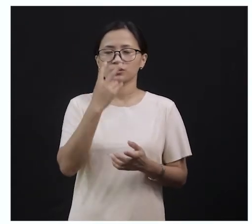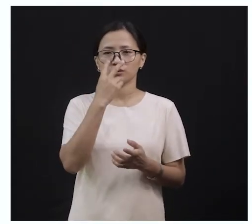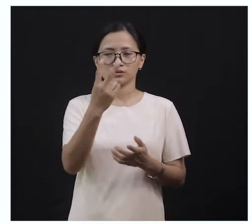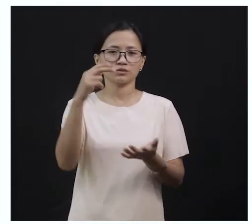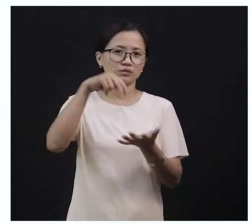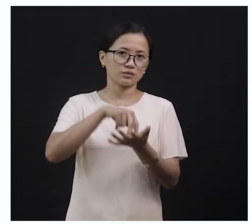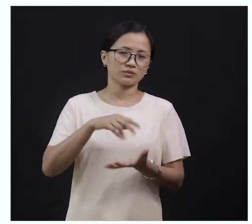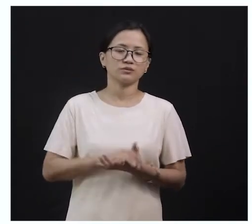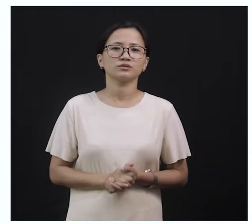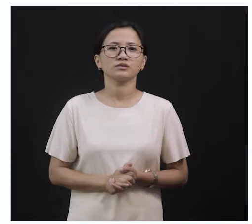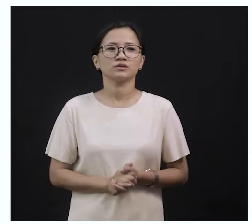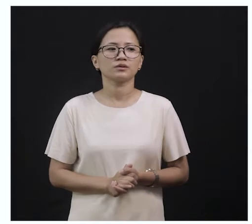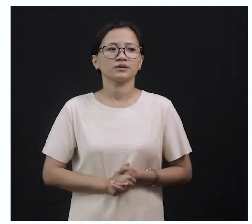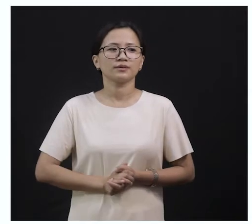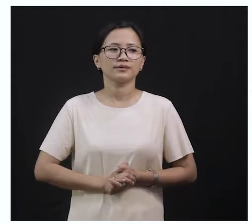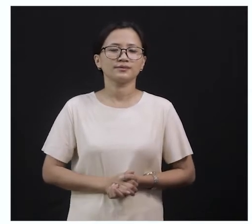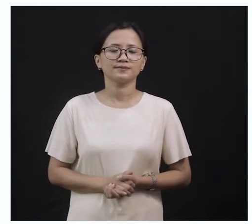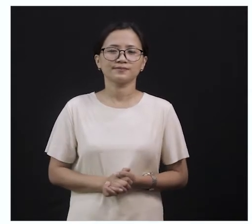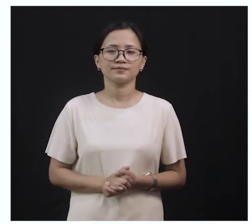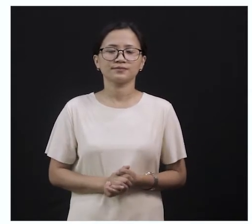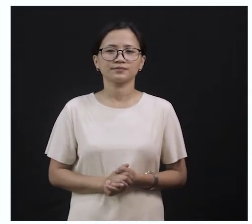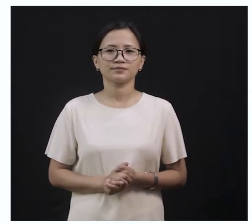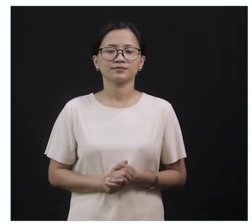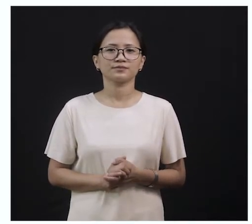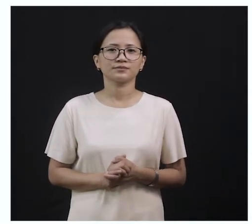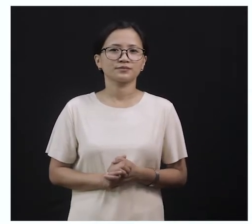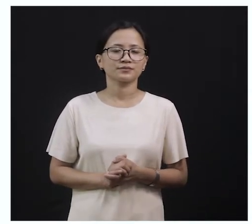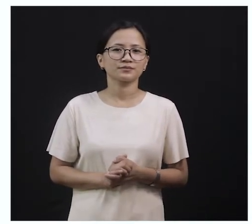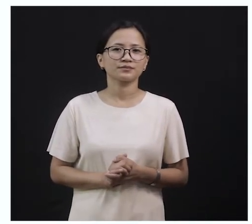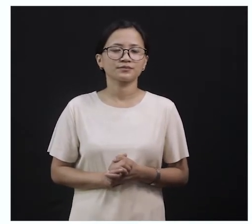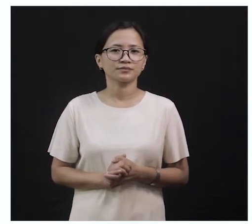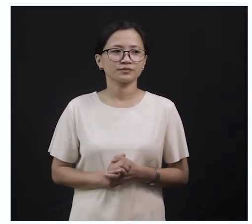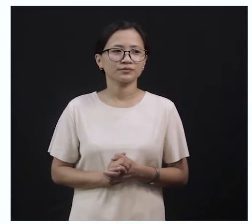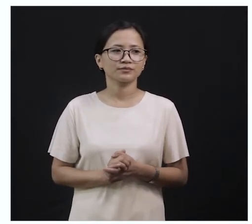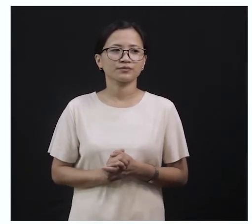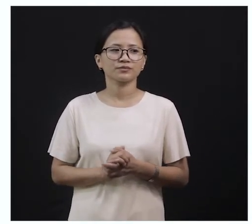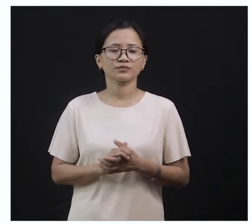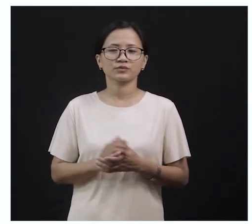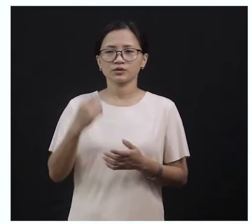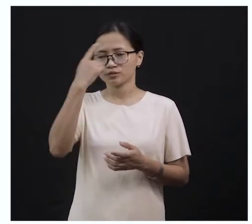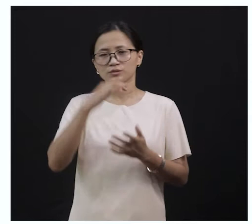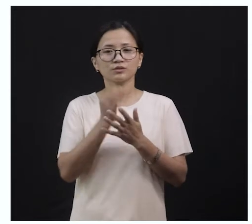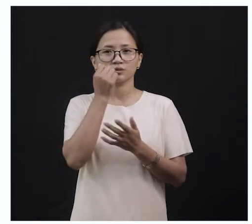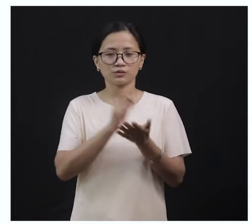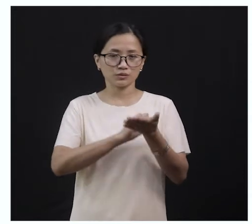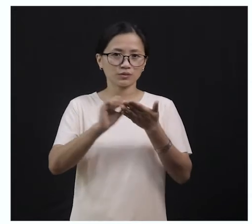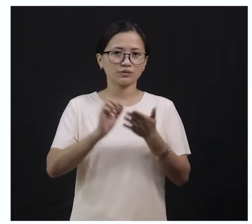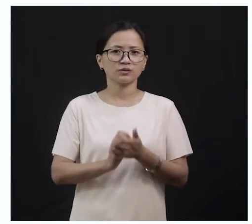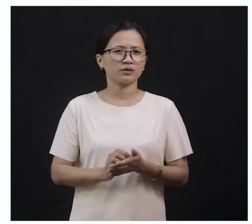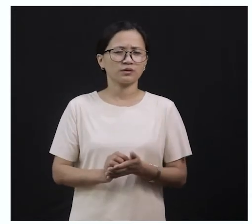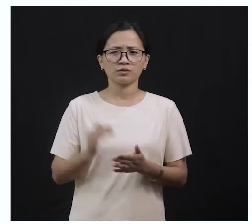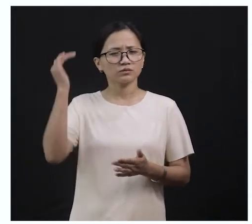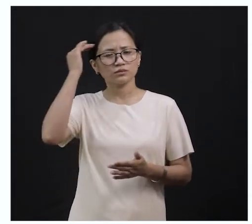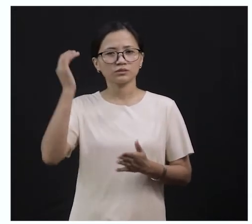a short form of written I would, okay? I would never have known. That means the boy, the person who wrote this, would